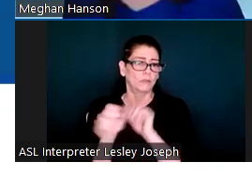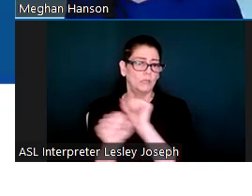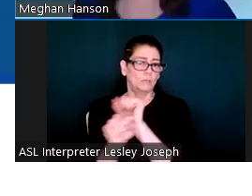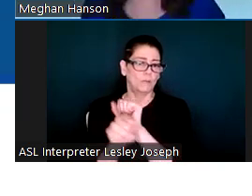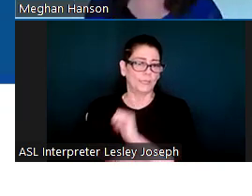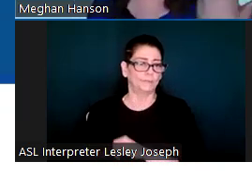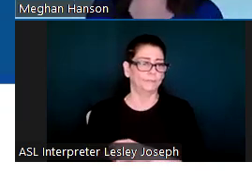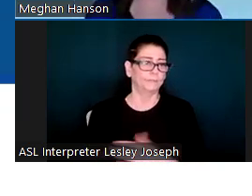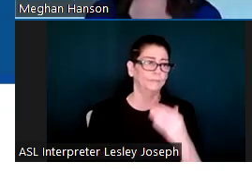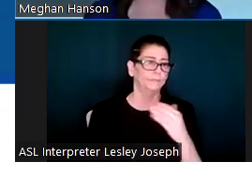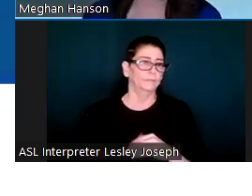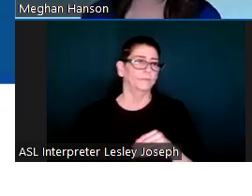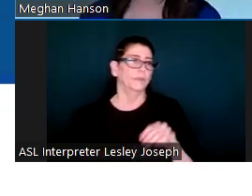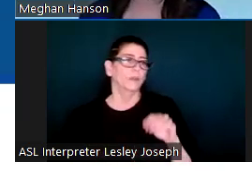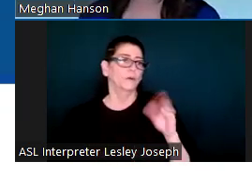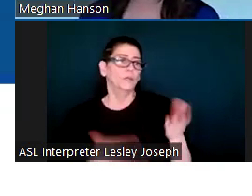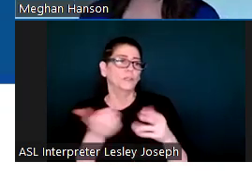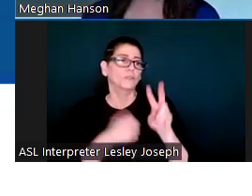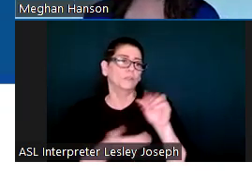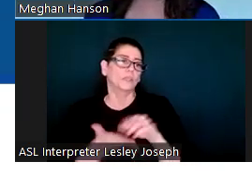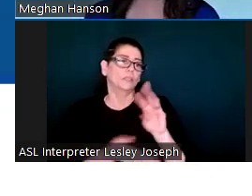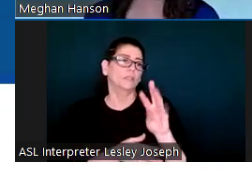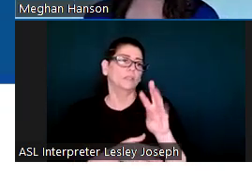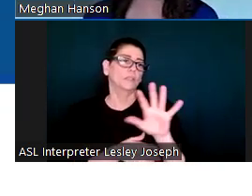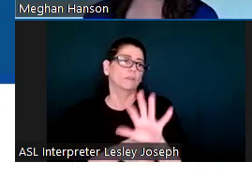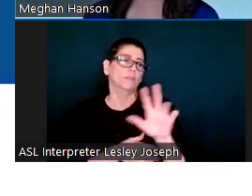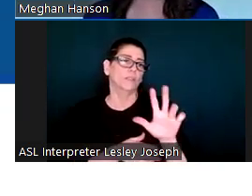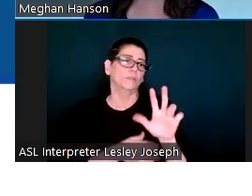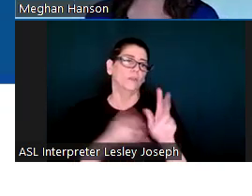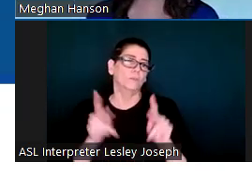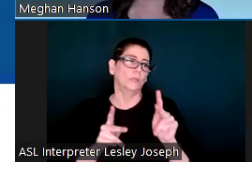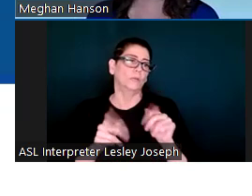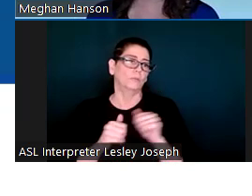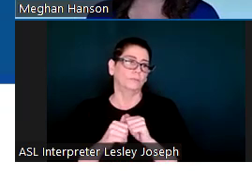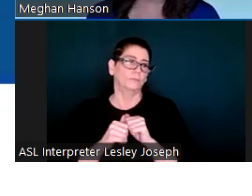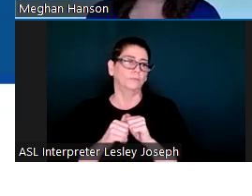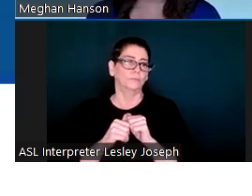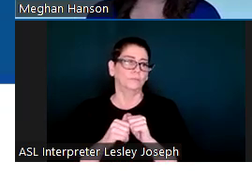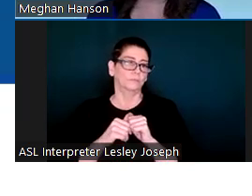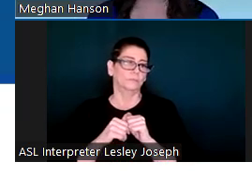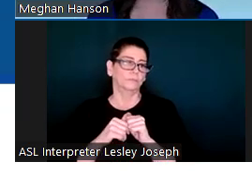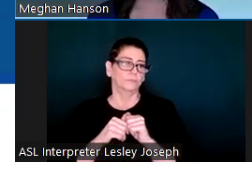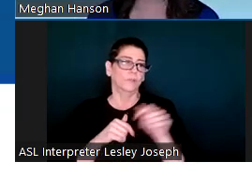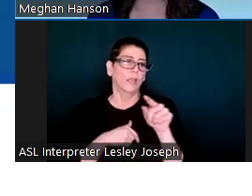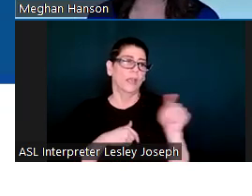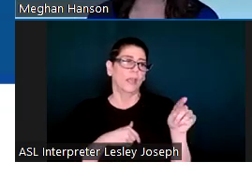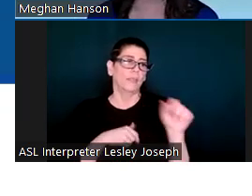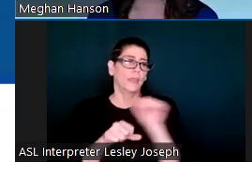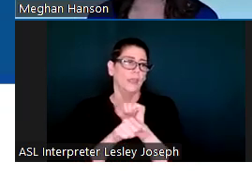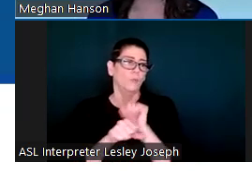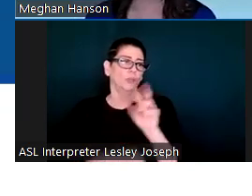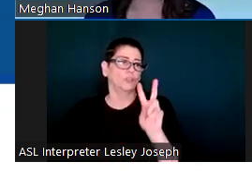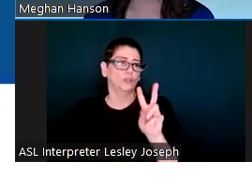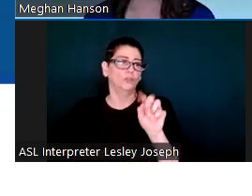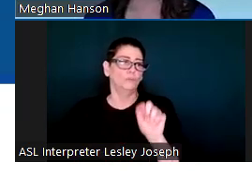served 2,653 people. And amongst those, the individuals worked 2.3 million hours